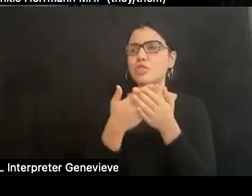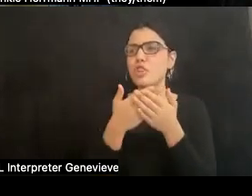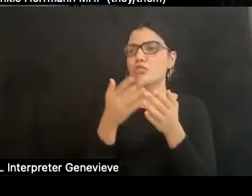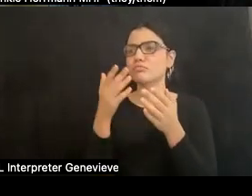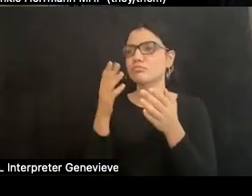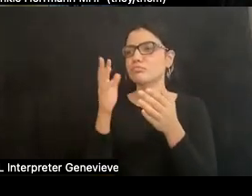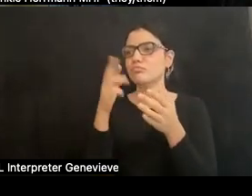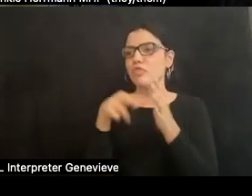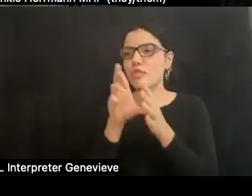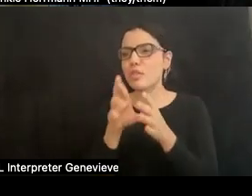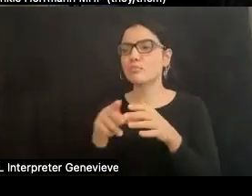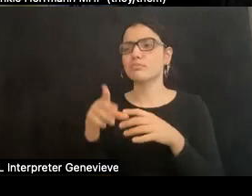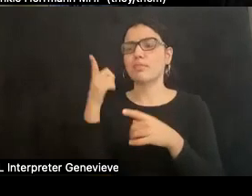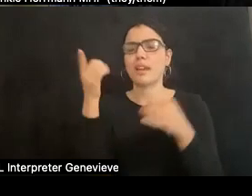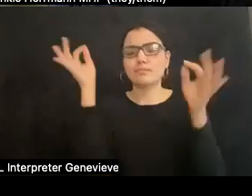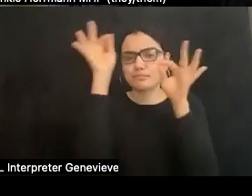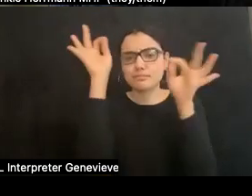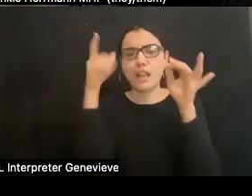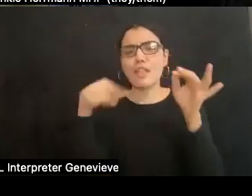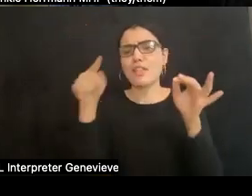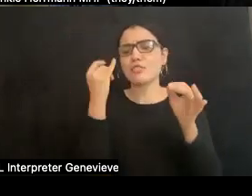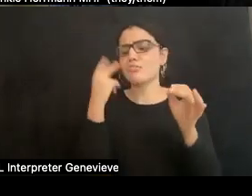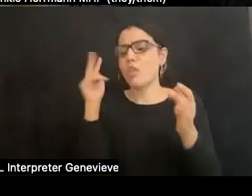just representatives that look up in a directory for you